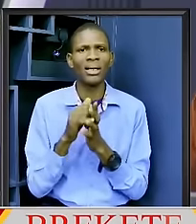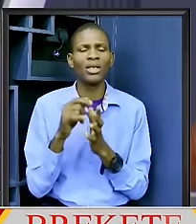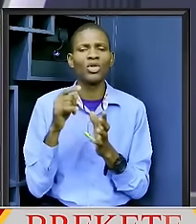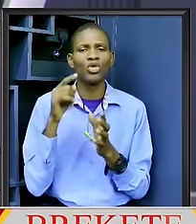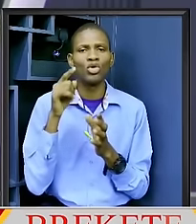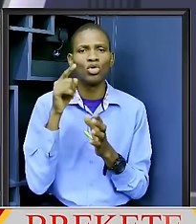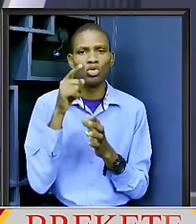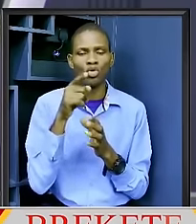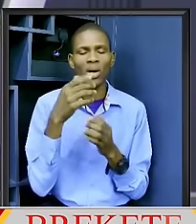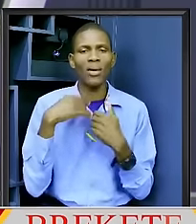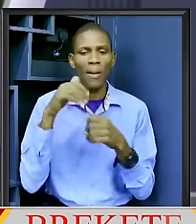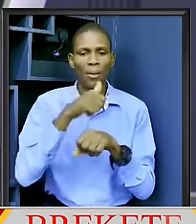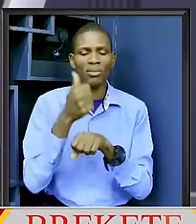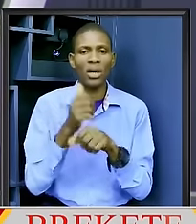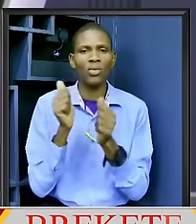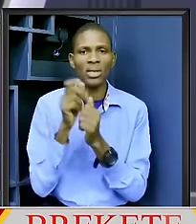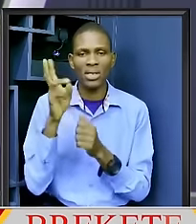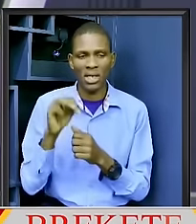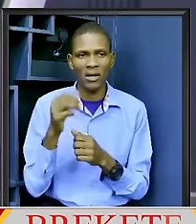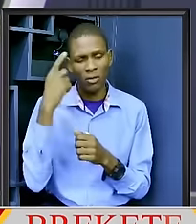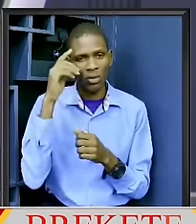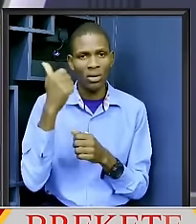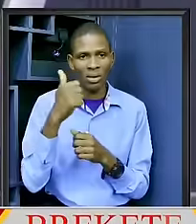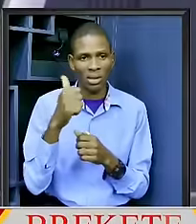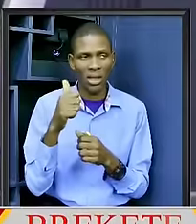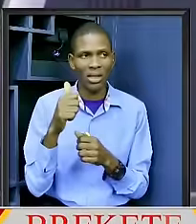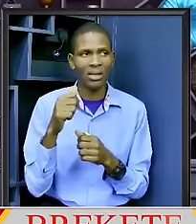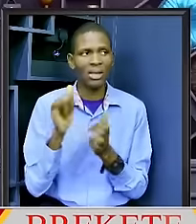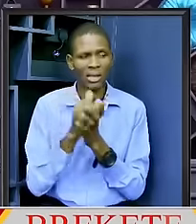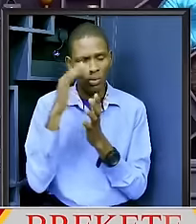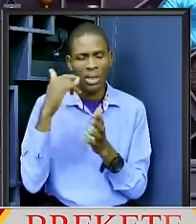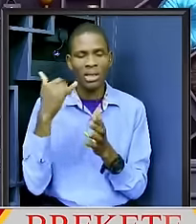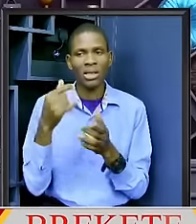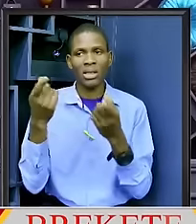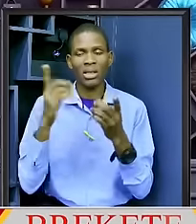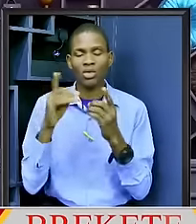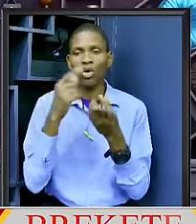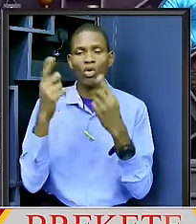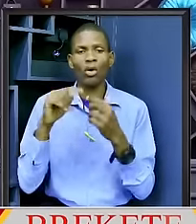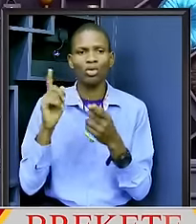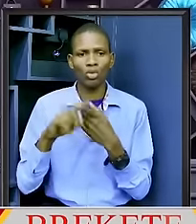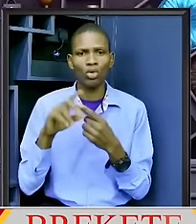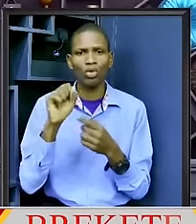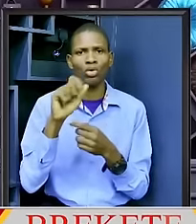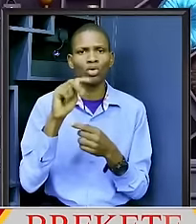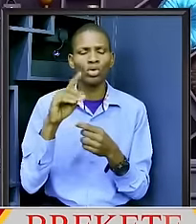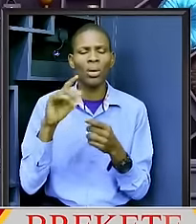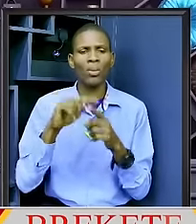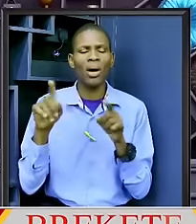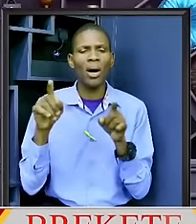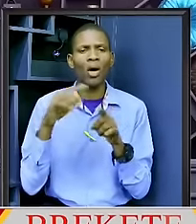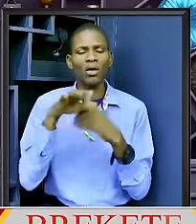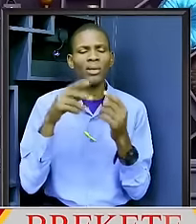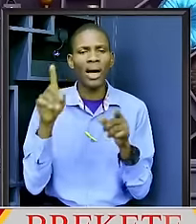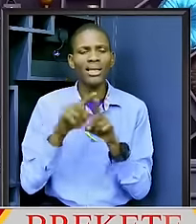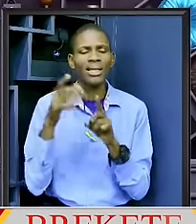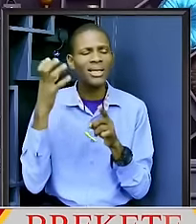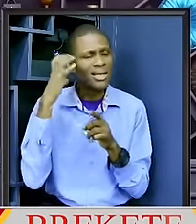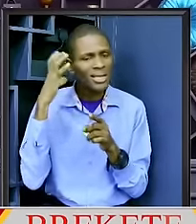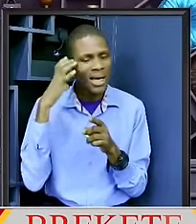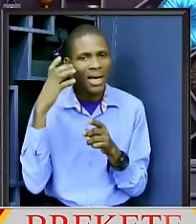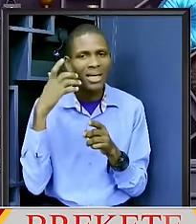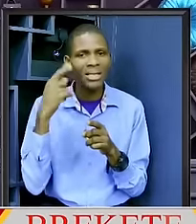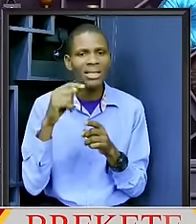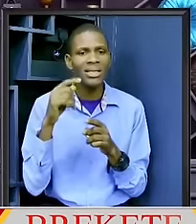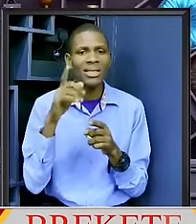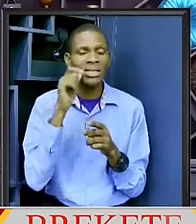when I get appointment for 10 o'clock this morning, now I make them yes, no I, day for studio. But all of them, as they hear the lady talk, all